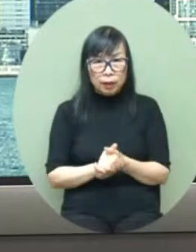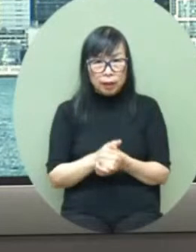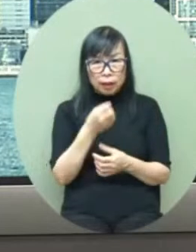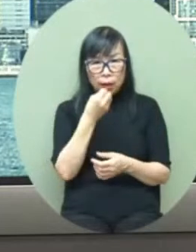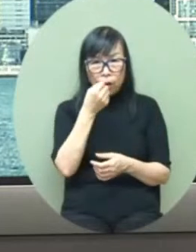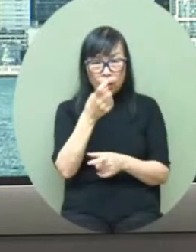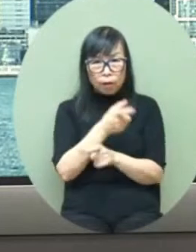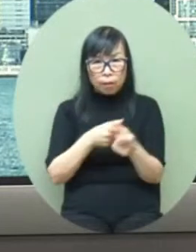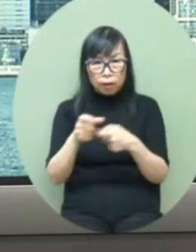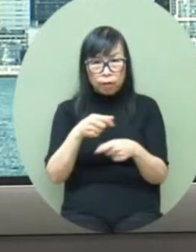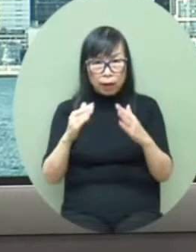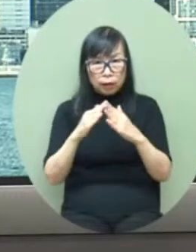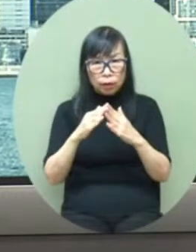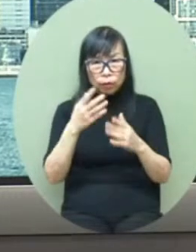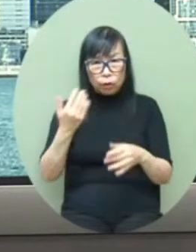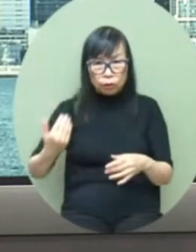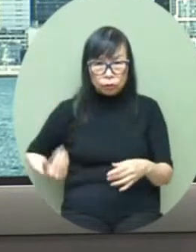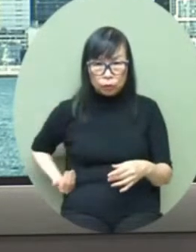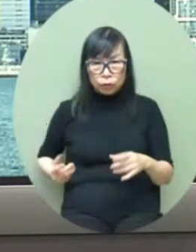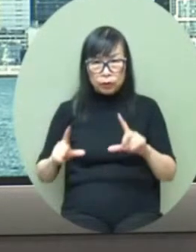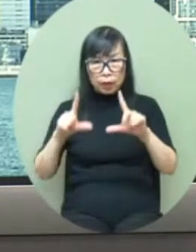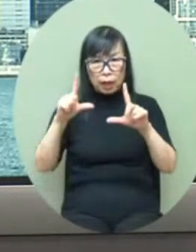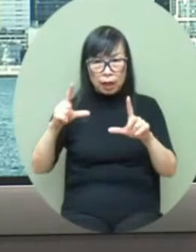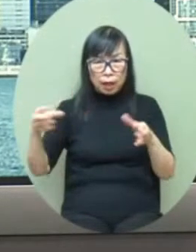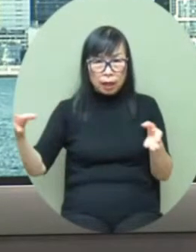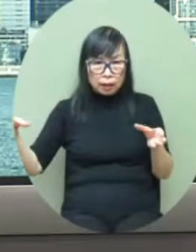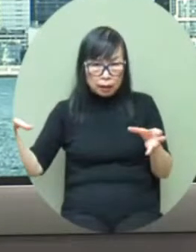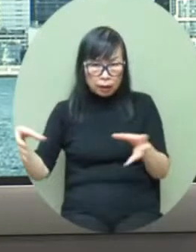focuses on high quality development.